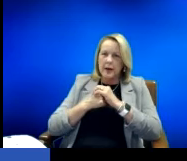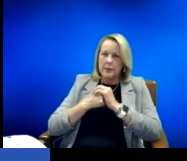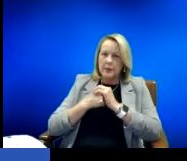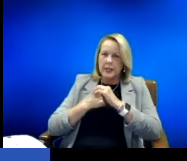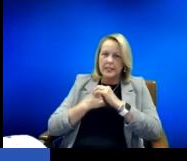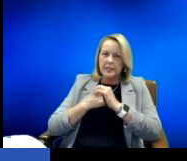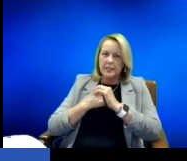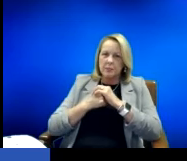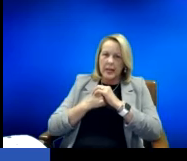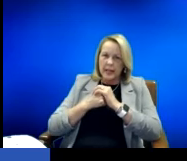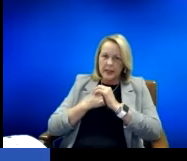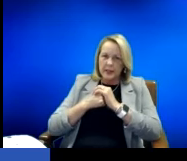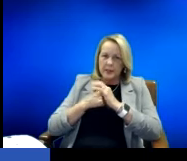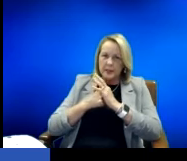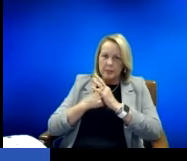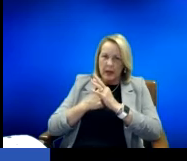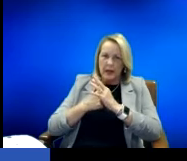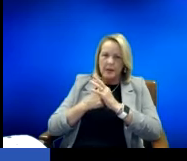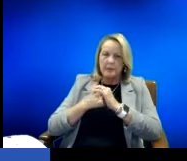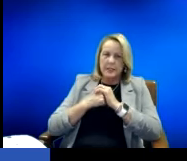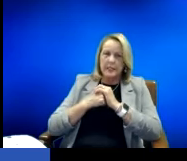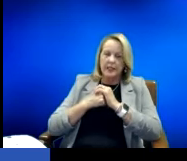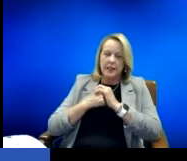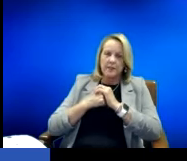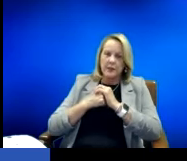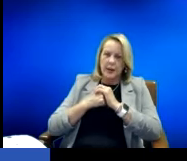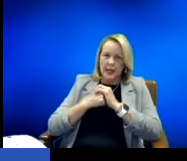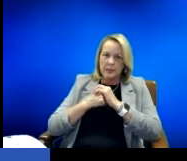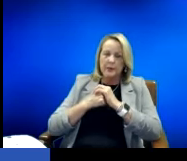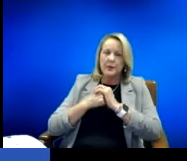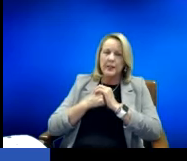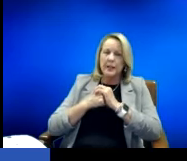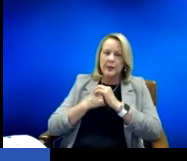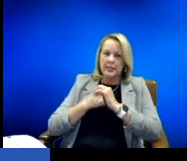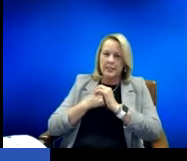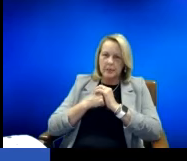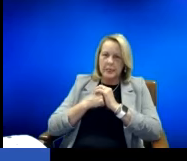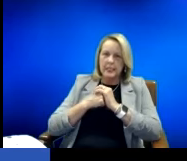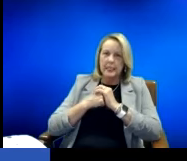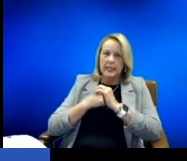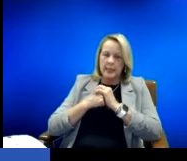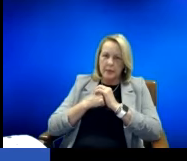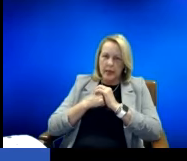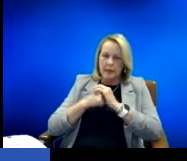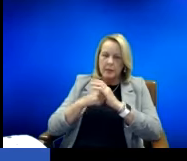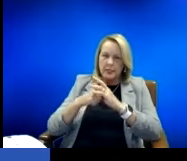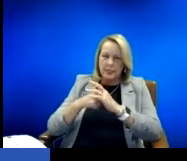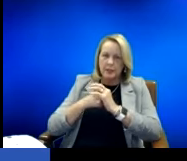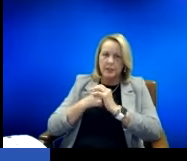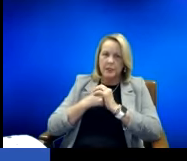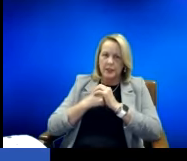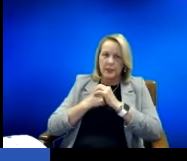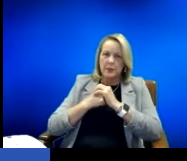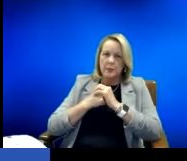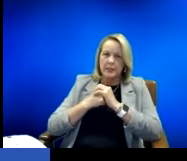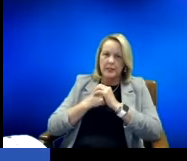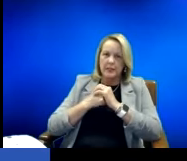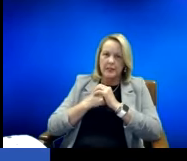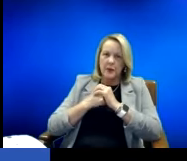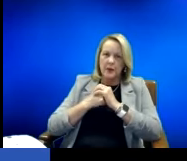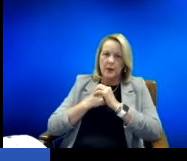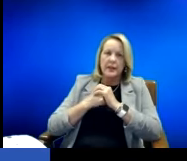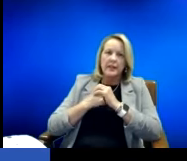program operations manual, the POMs they call them, for ABLE. They go into some detail about what Social Security will